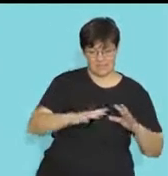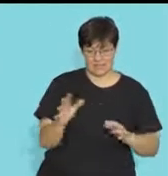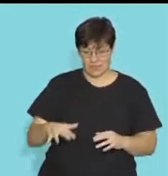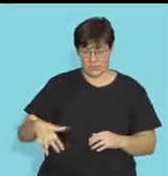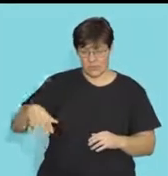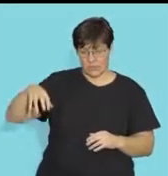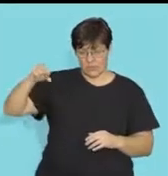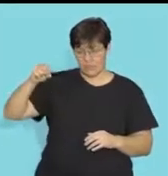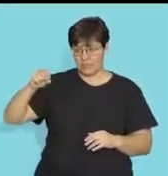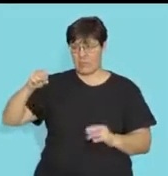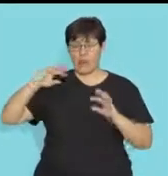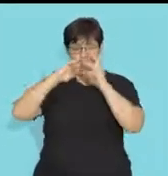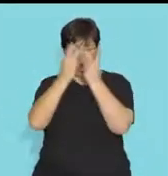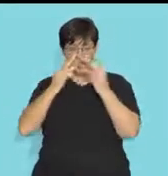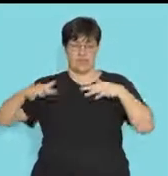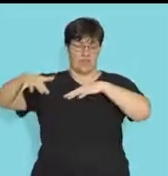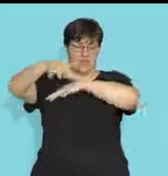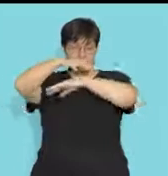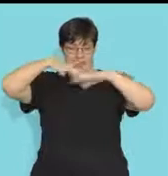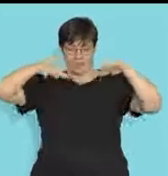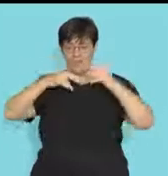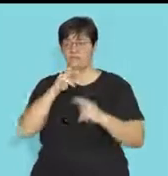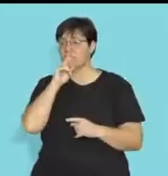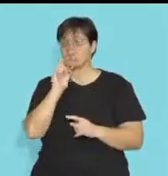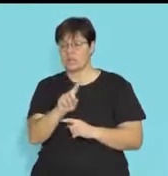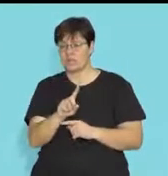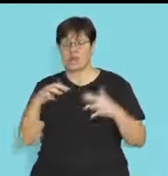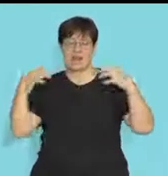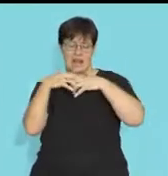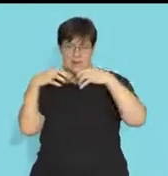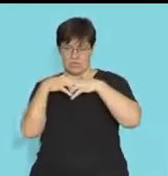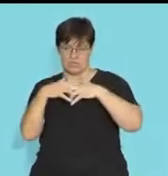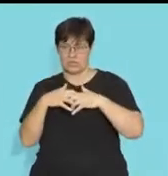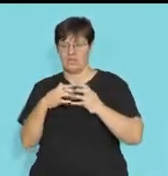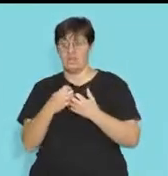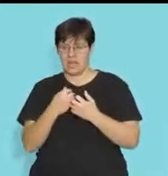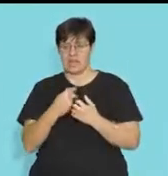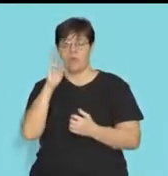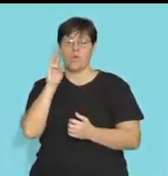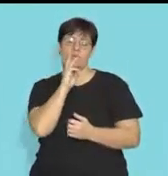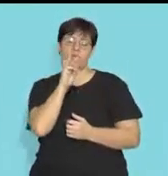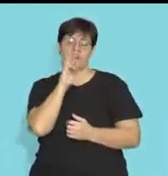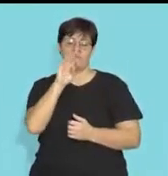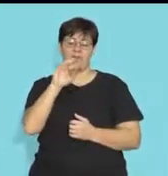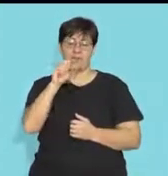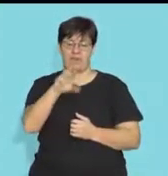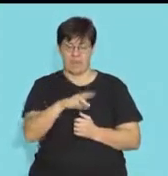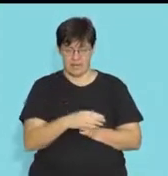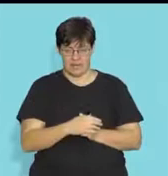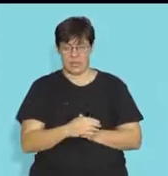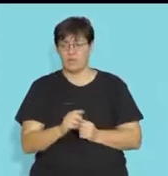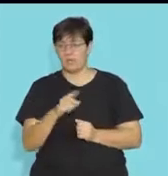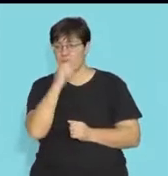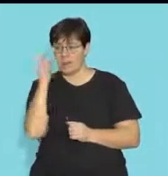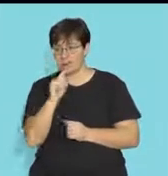that will accumulate into the Earth's atmosphere and form what we refer to as clouds and water vapor. And that process